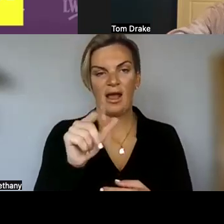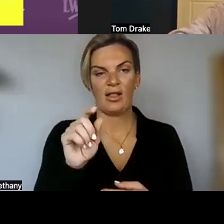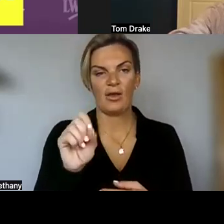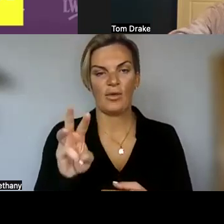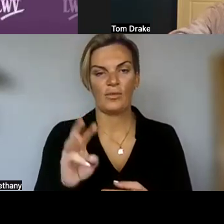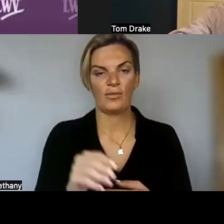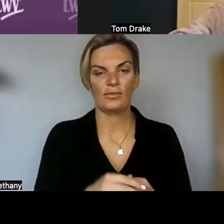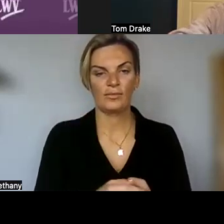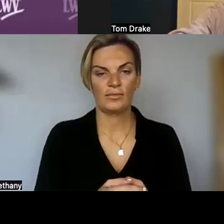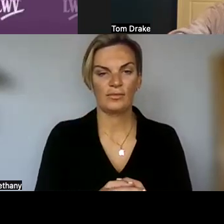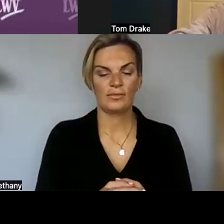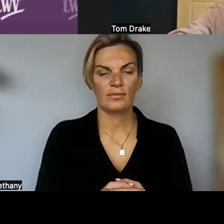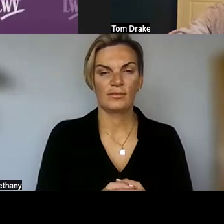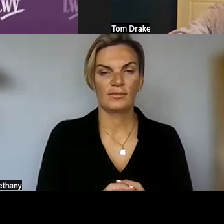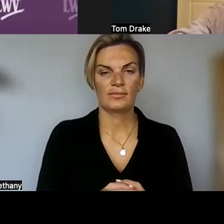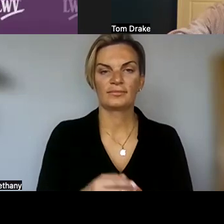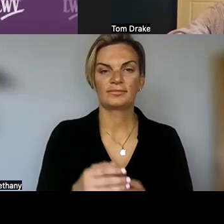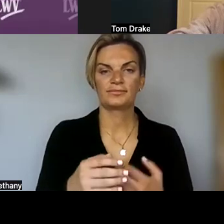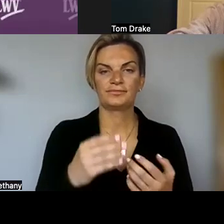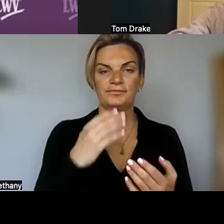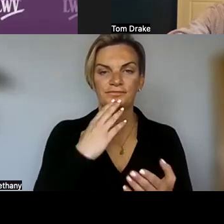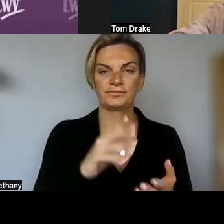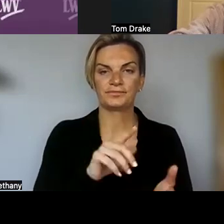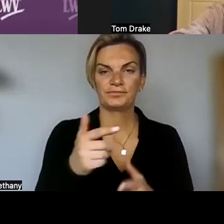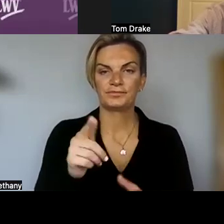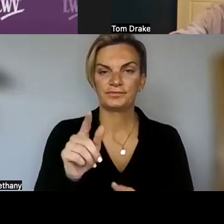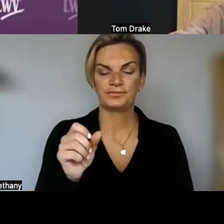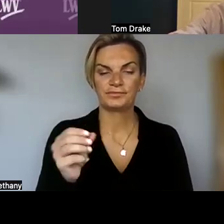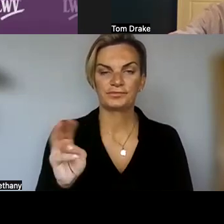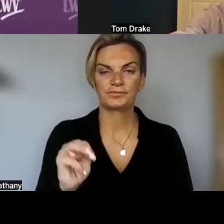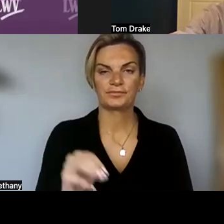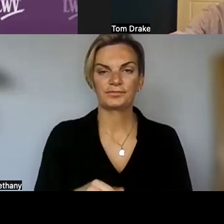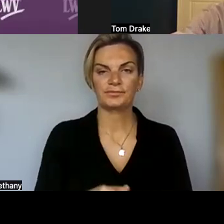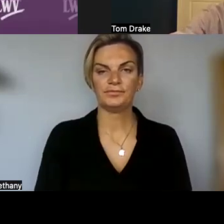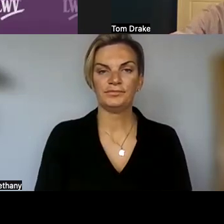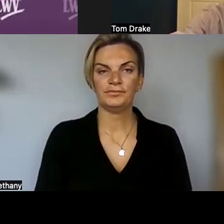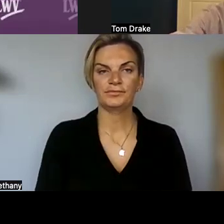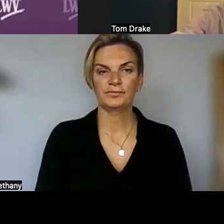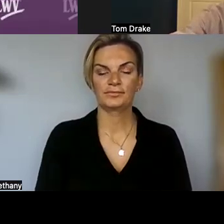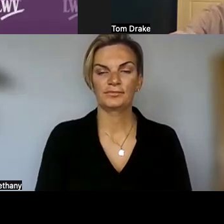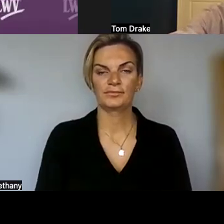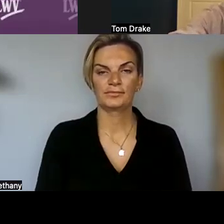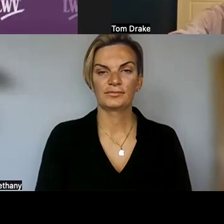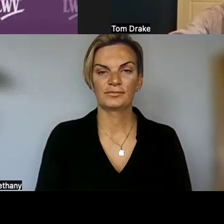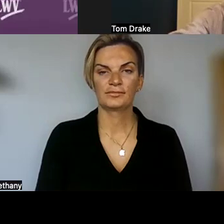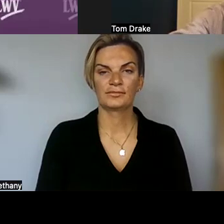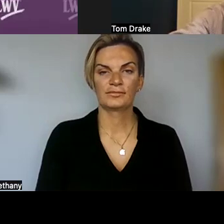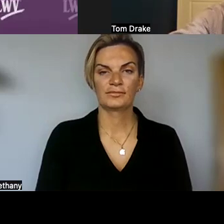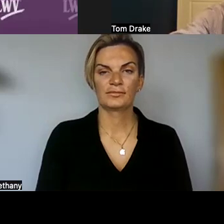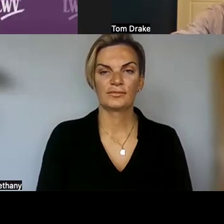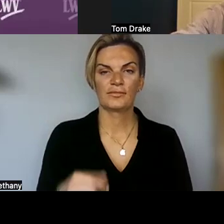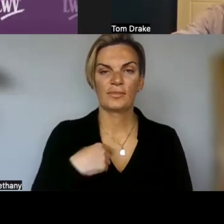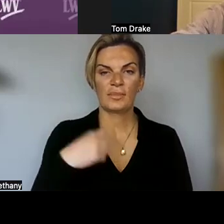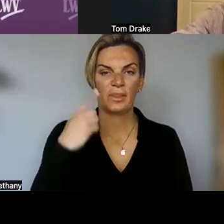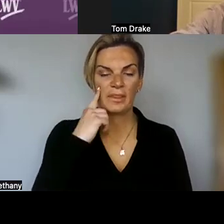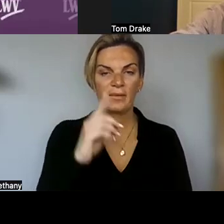Thank you. Tom, same Well, question. Sorry? I said same question. Okay. Well, I think it's